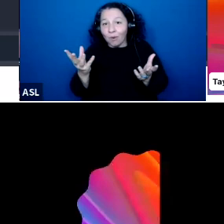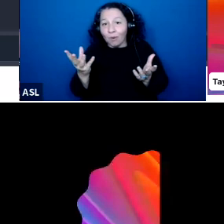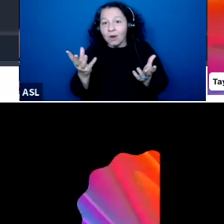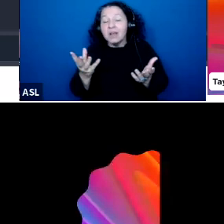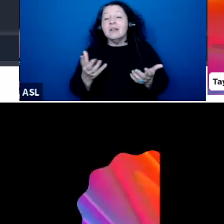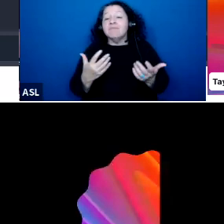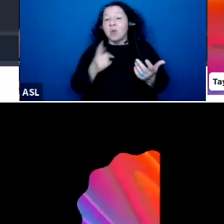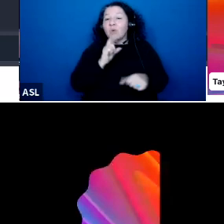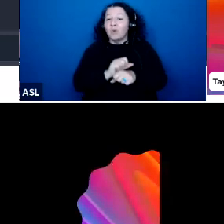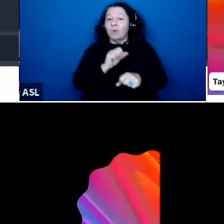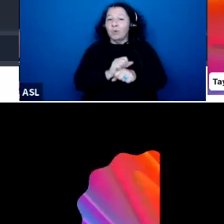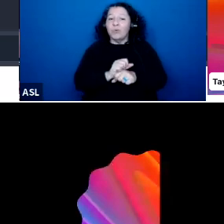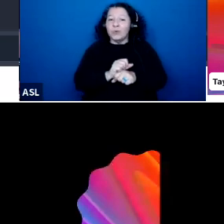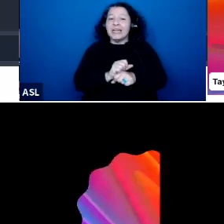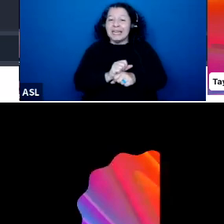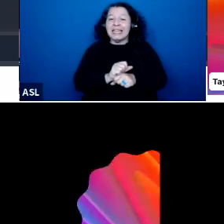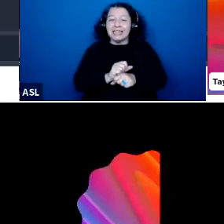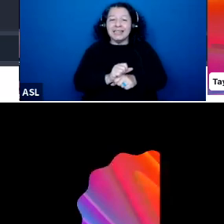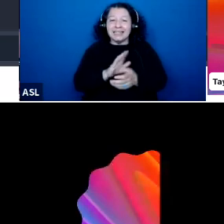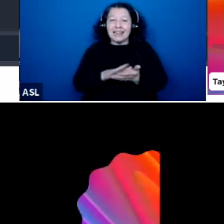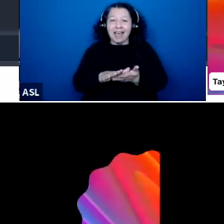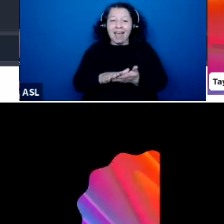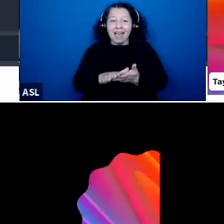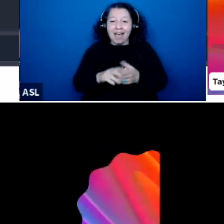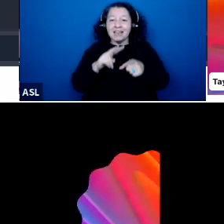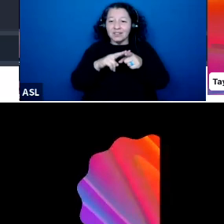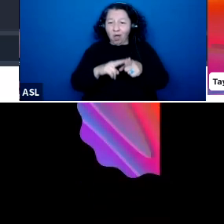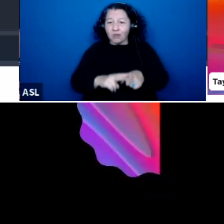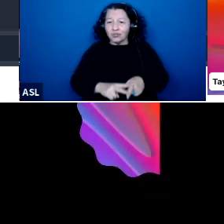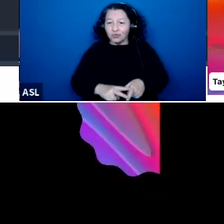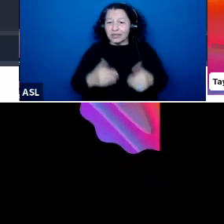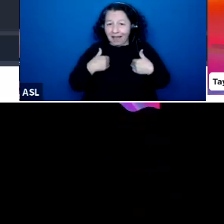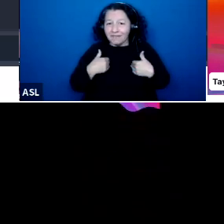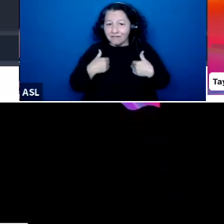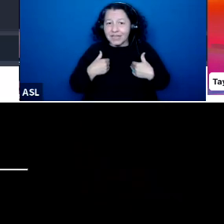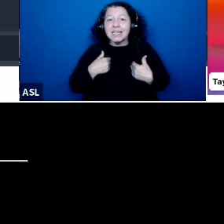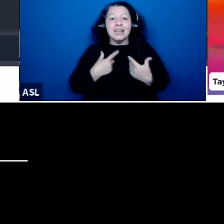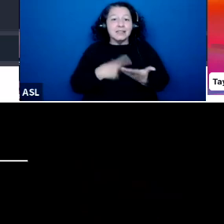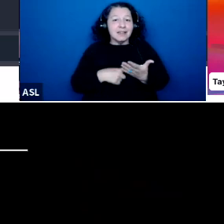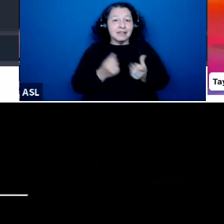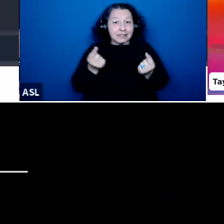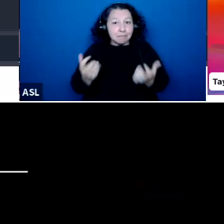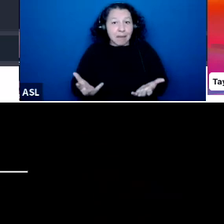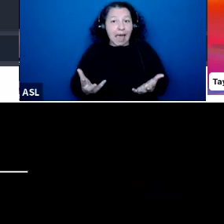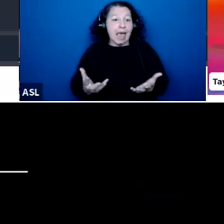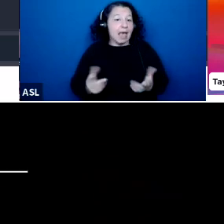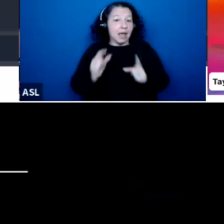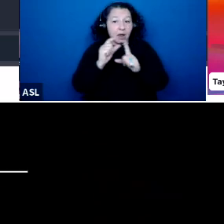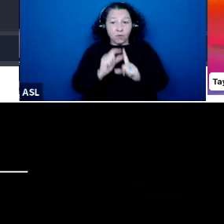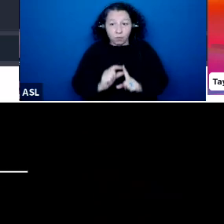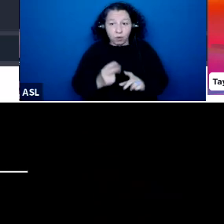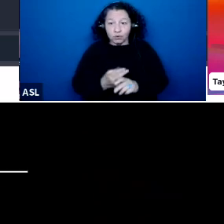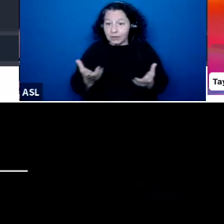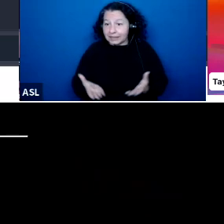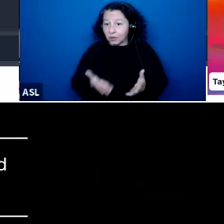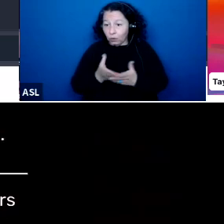let folks know there's a really large glossary. So it goes into many of the terms that we had mentioned